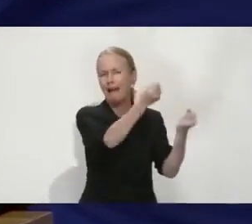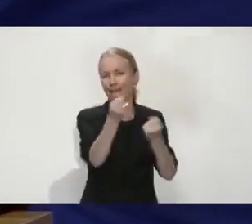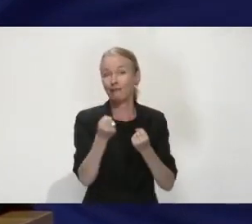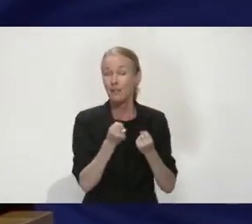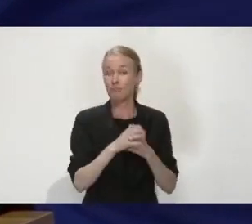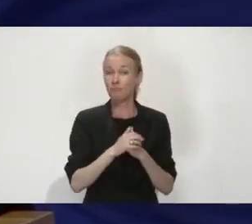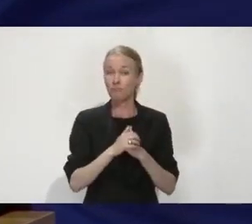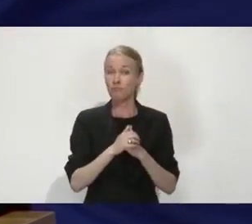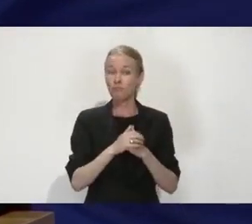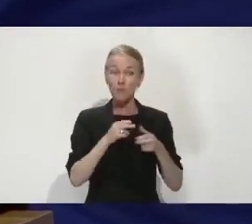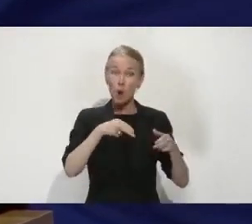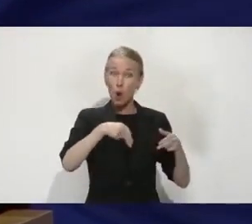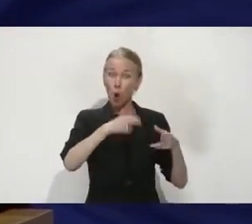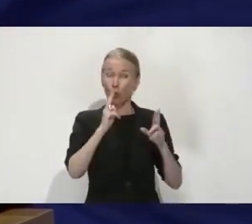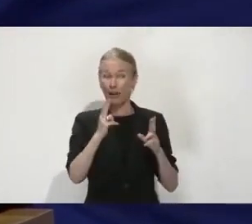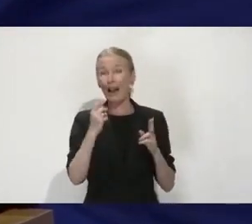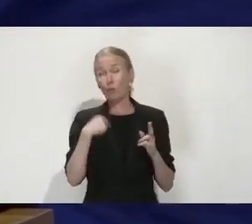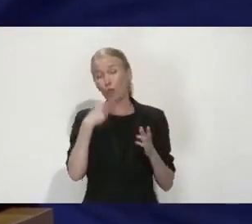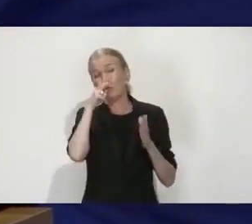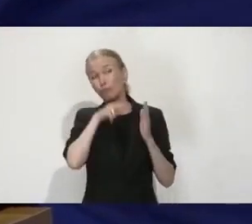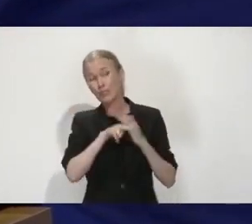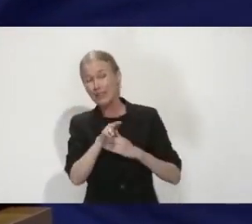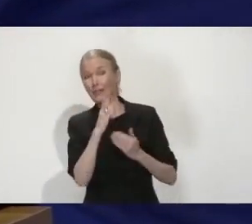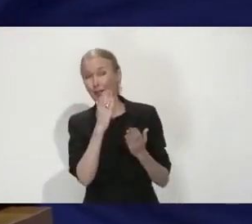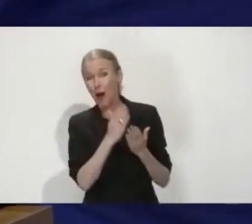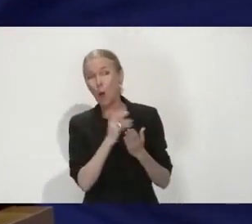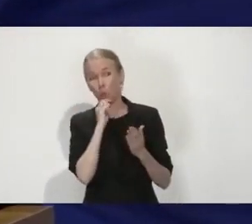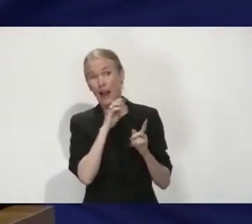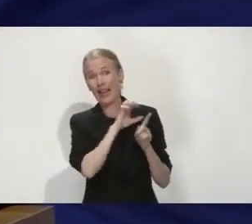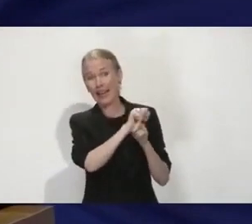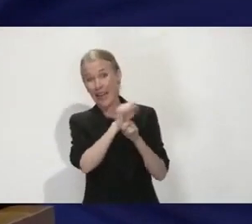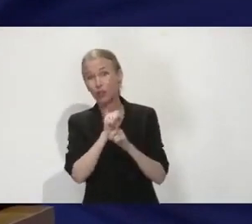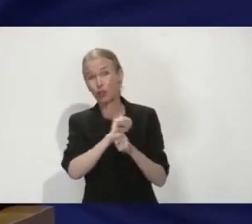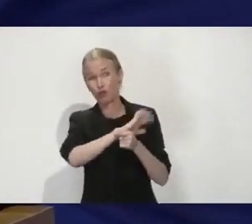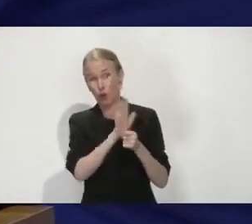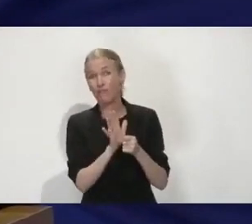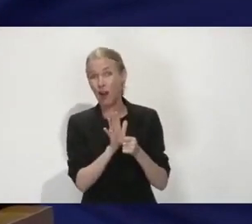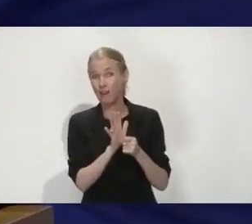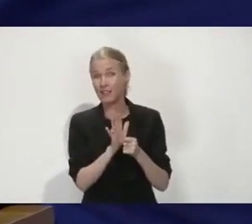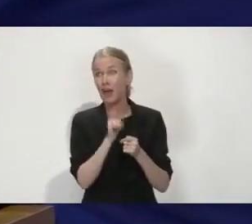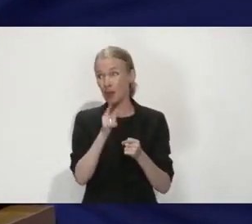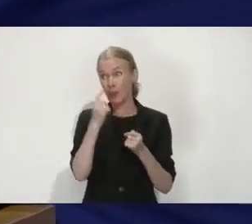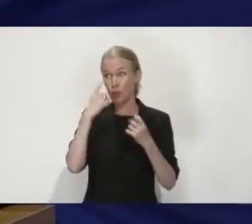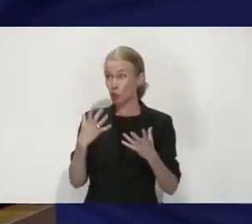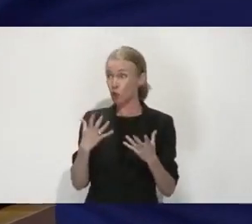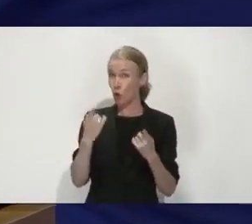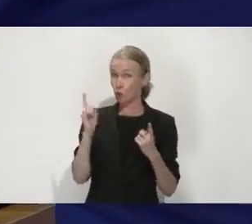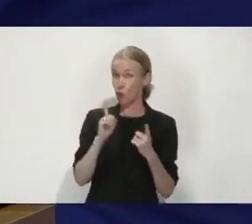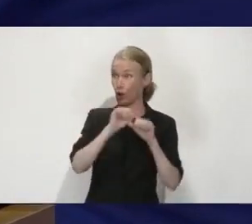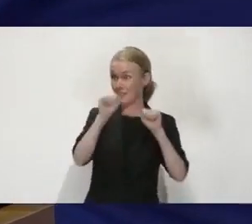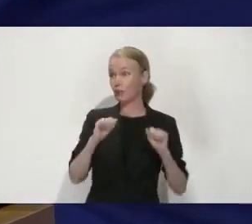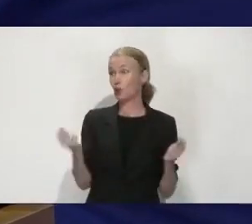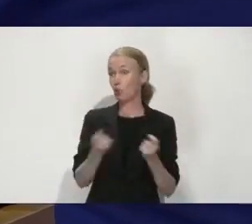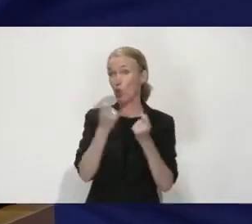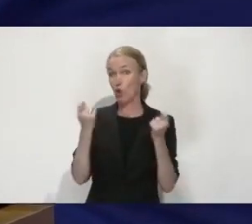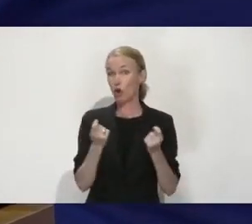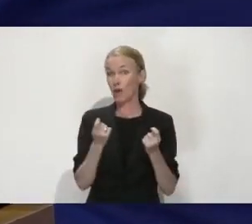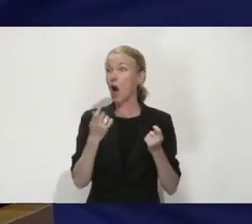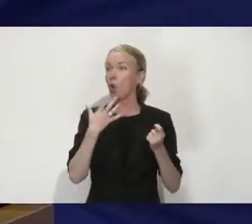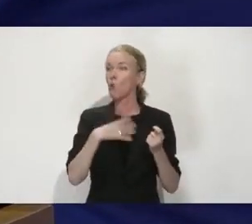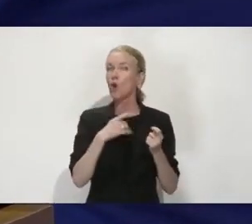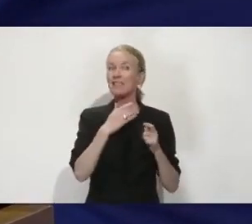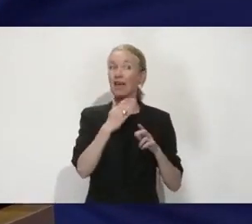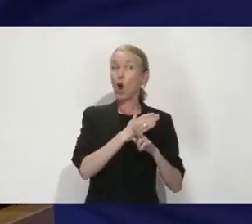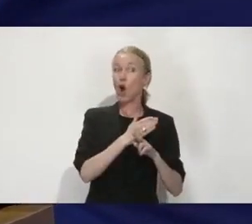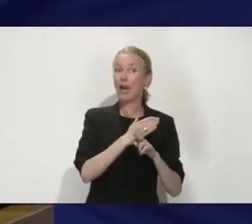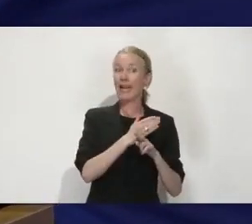isolation and quarantine facilities at the border. They're doing exactly the job that they were designed to do, and that is ensuring that people that enter